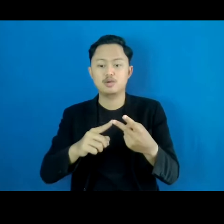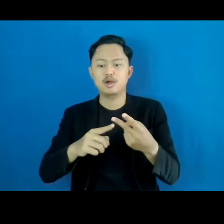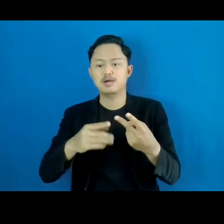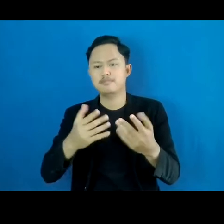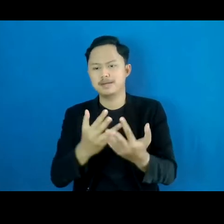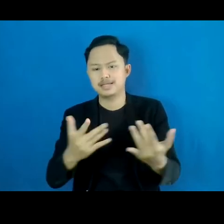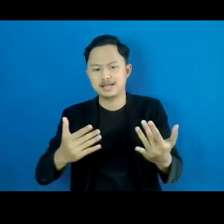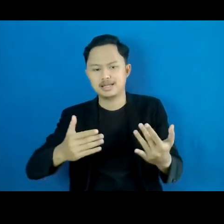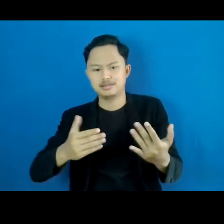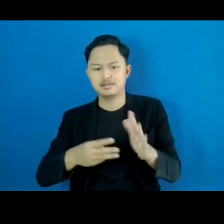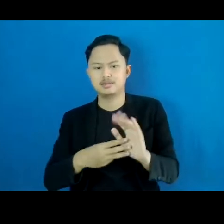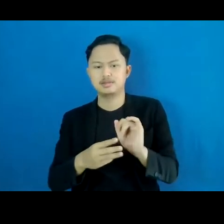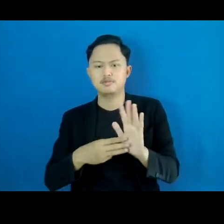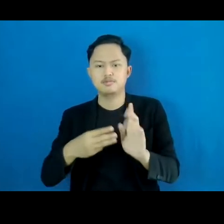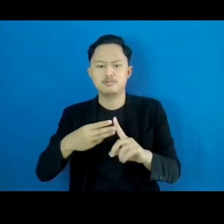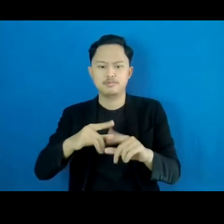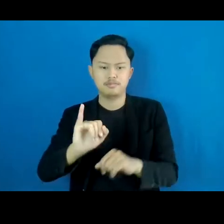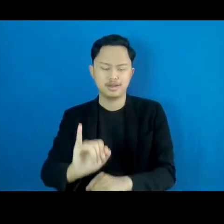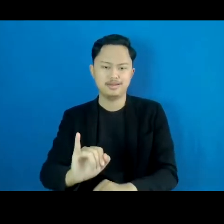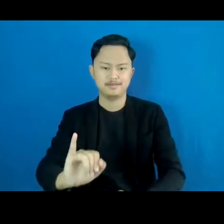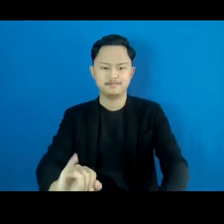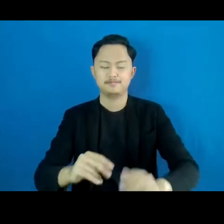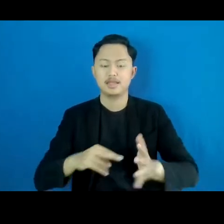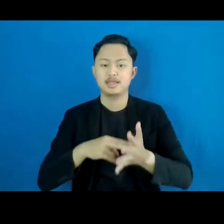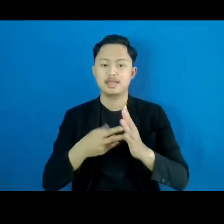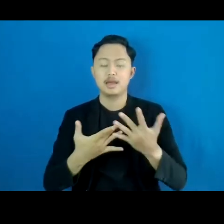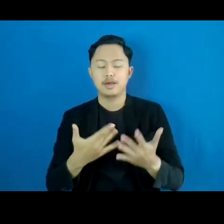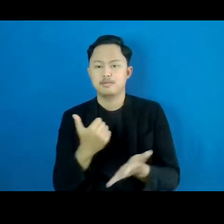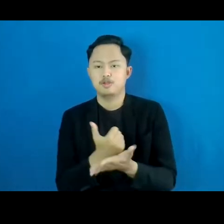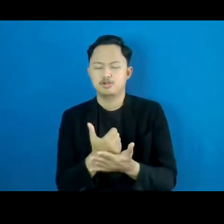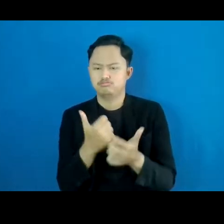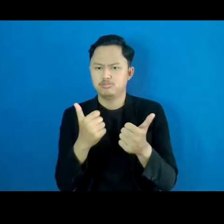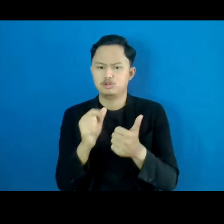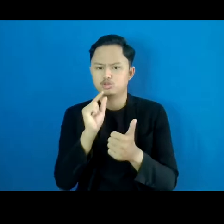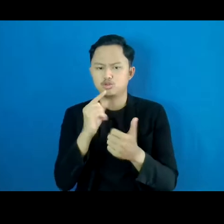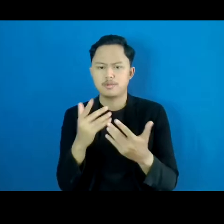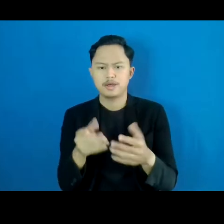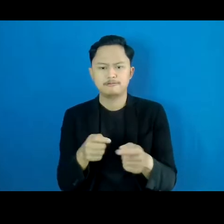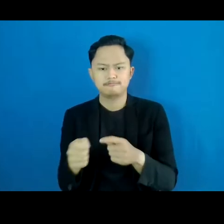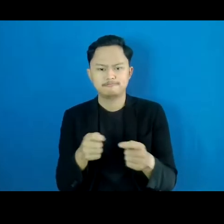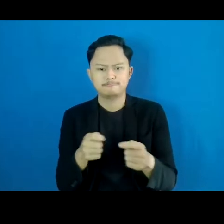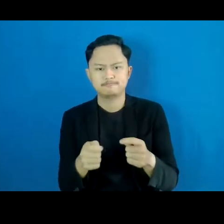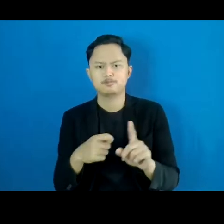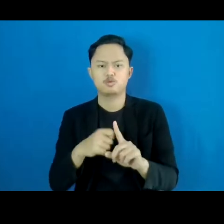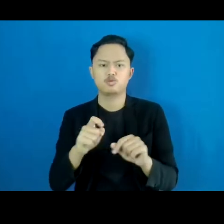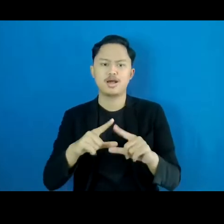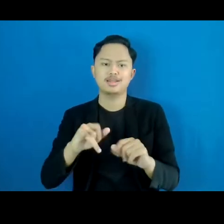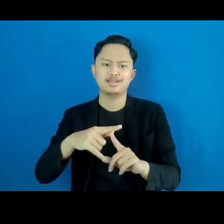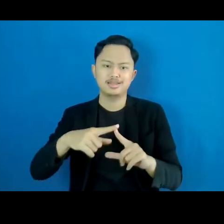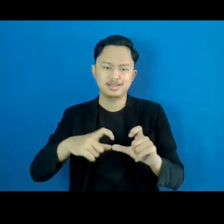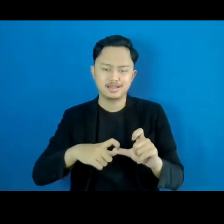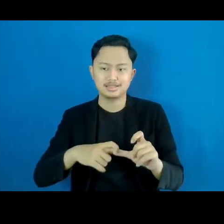in the city. So that's how they are very, very effective in terms of availability of power and a quality power. And when it comes